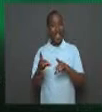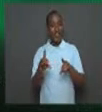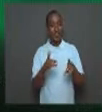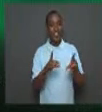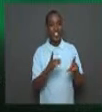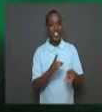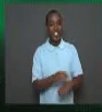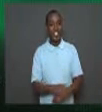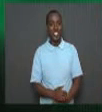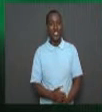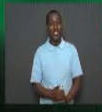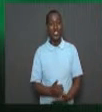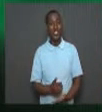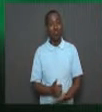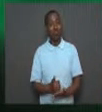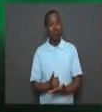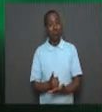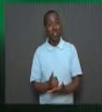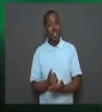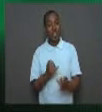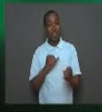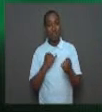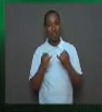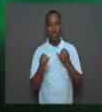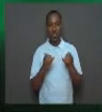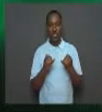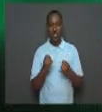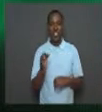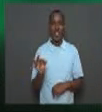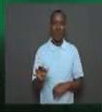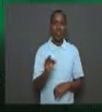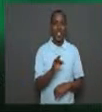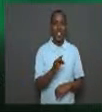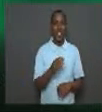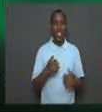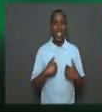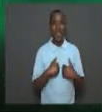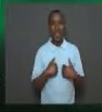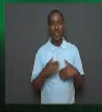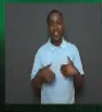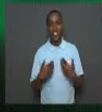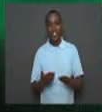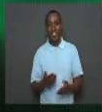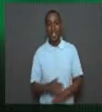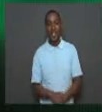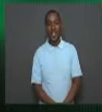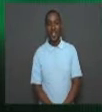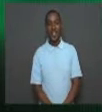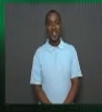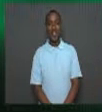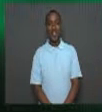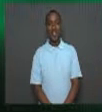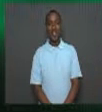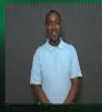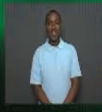Classification provides information about plants and animals, and